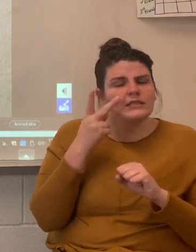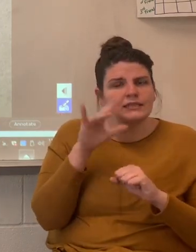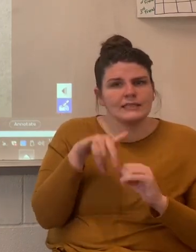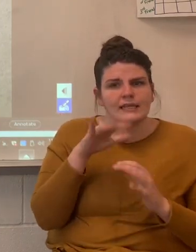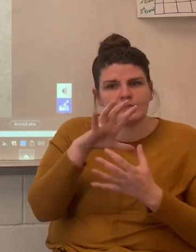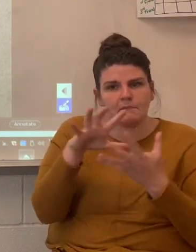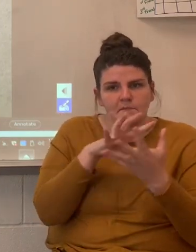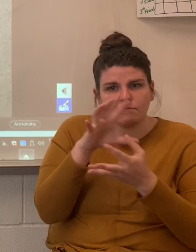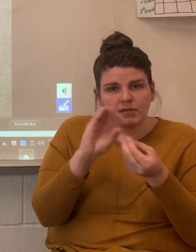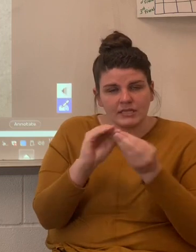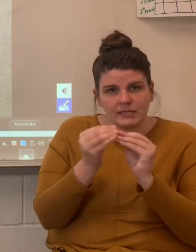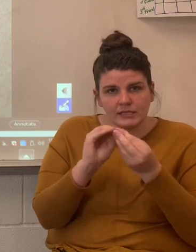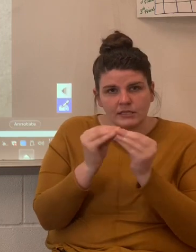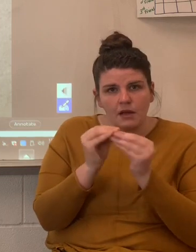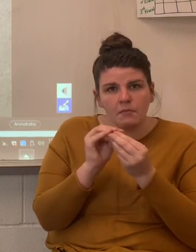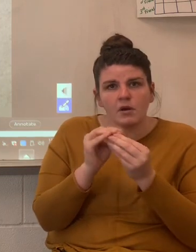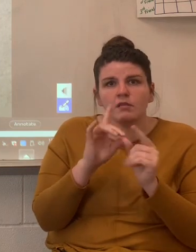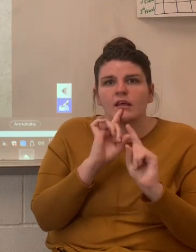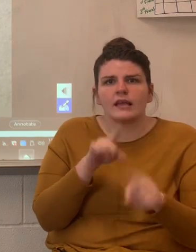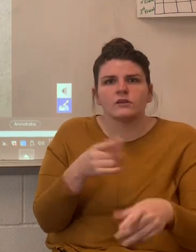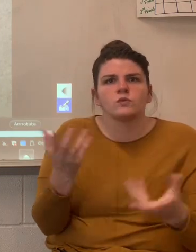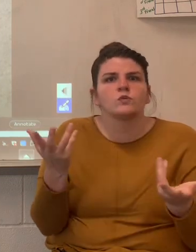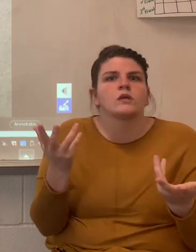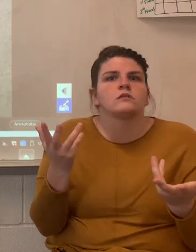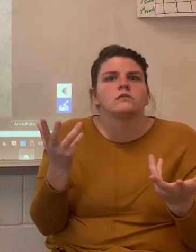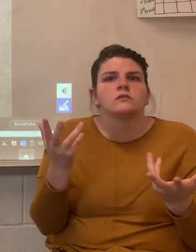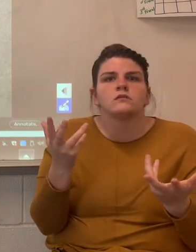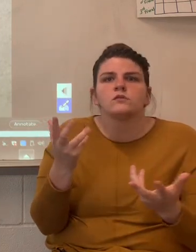number, and the answer would end up being